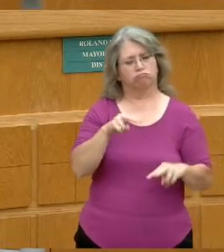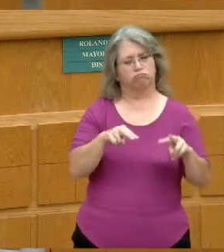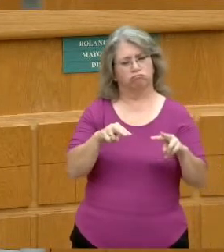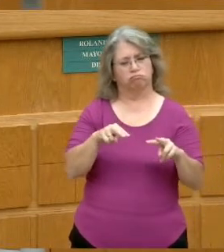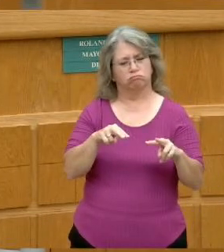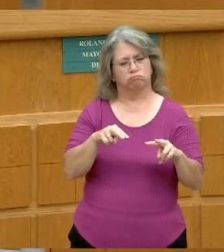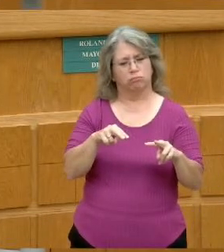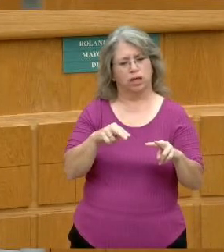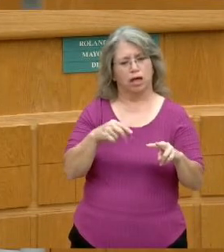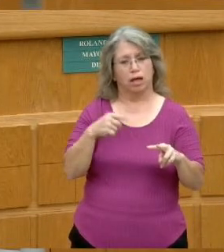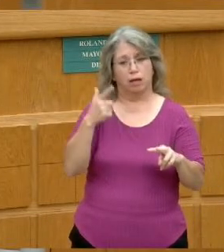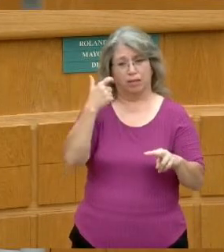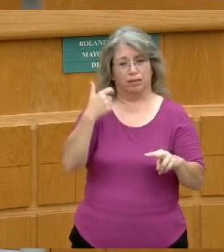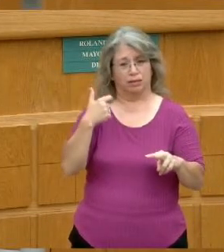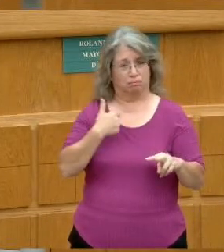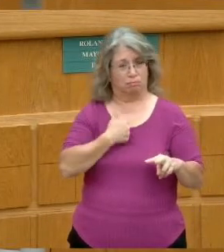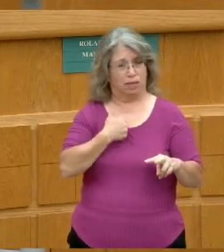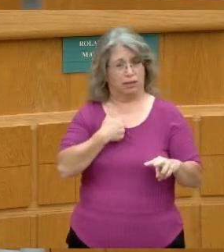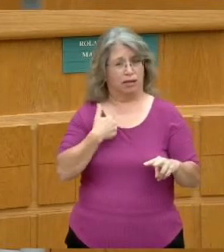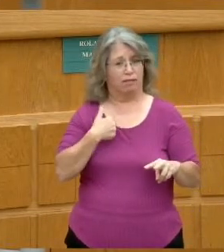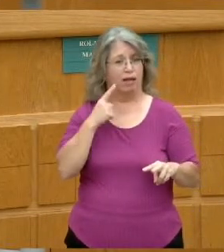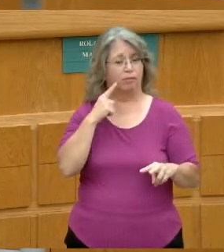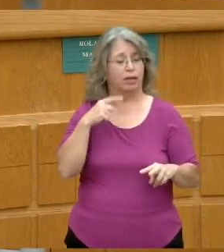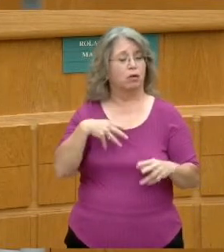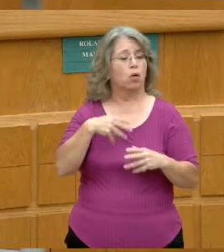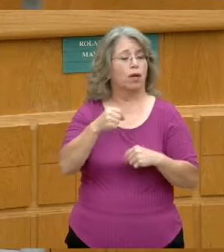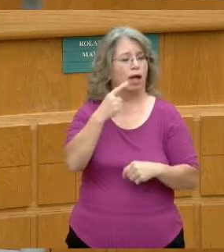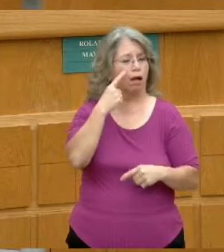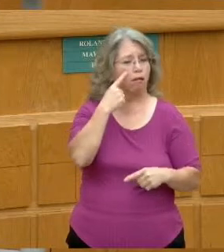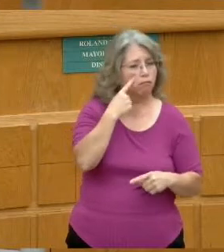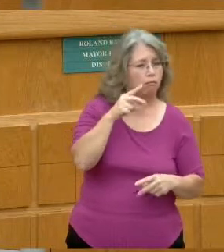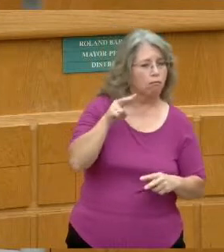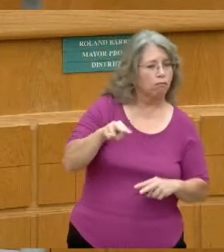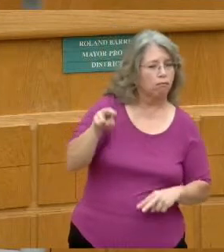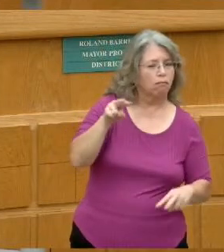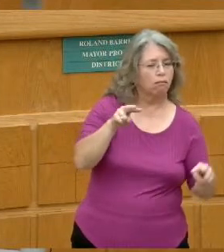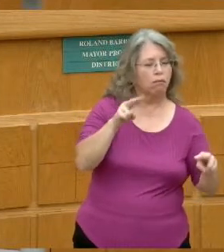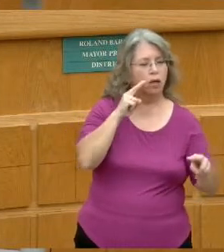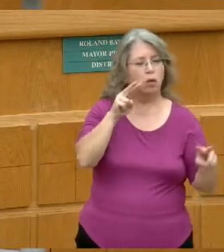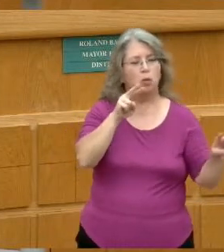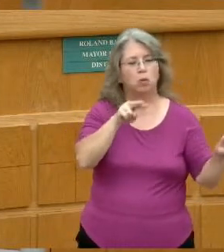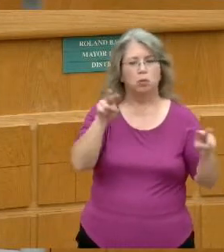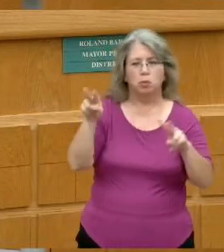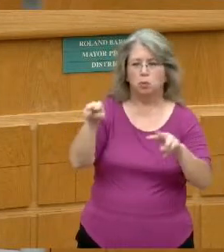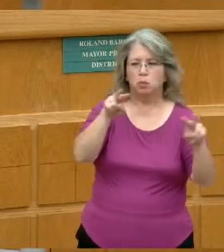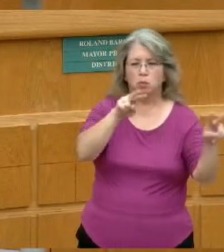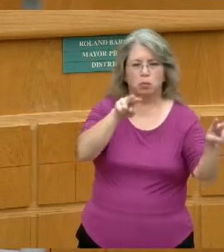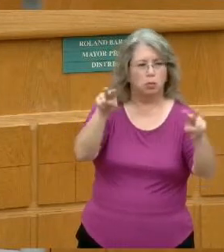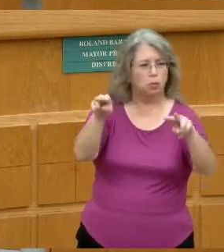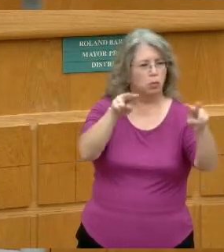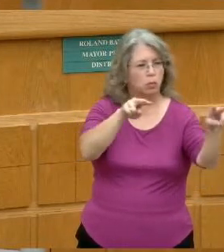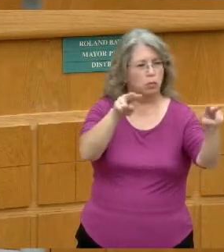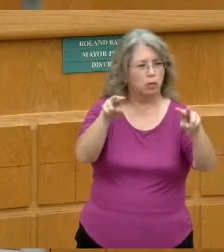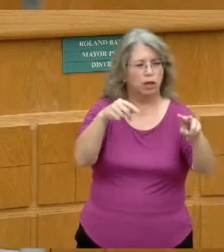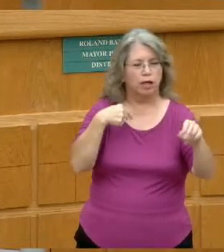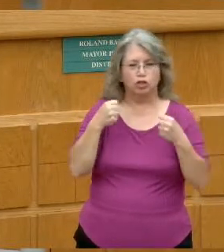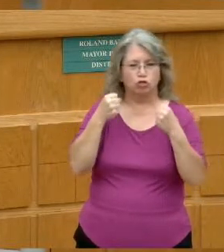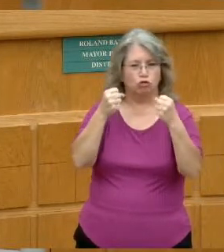go and look and see what's happening down the SPID, along Home Depot to HEB, down to Airline and